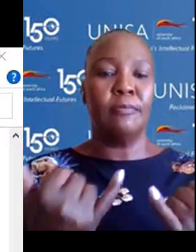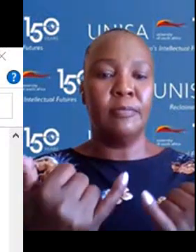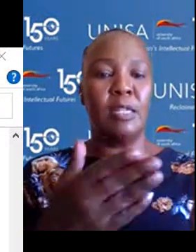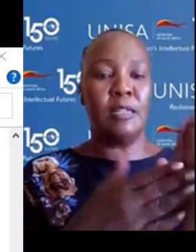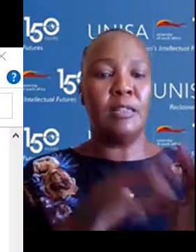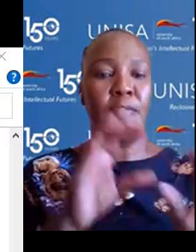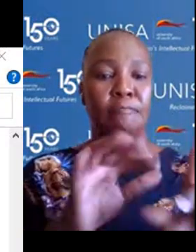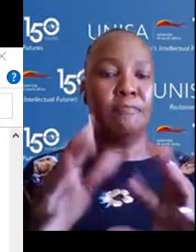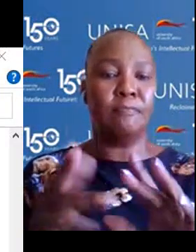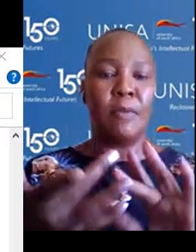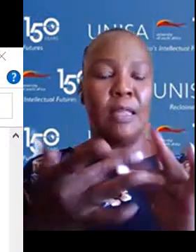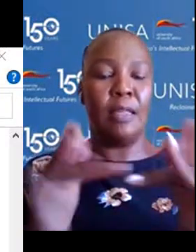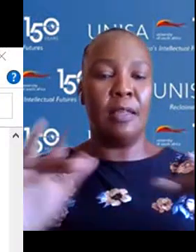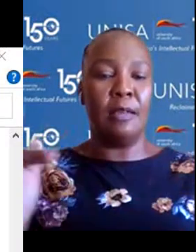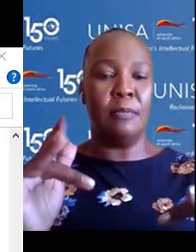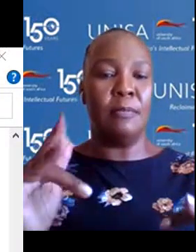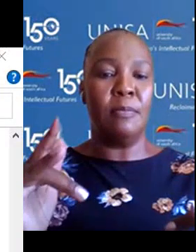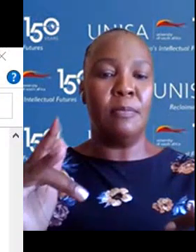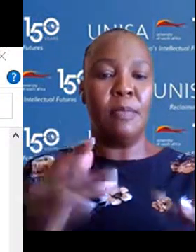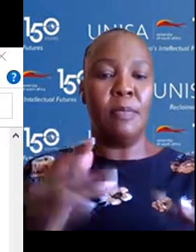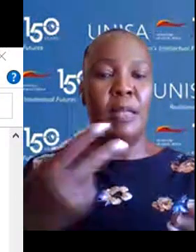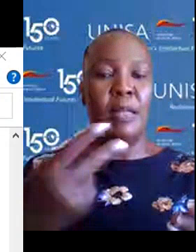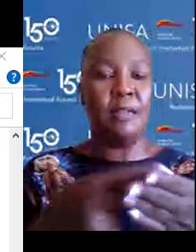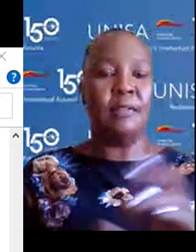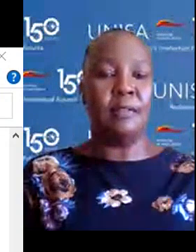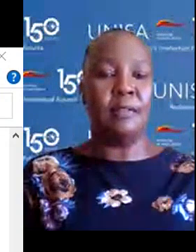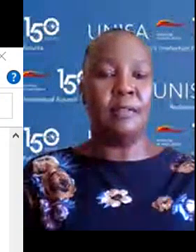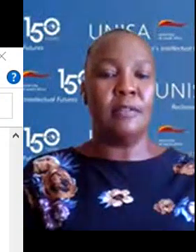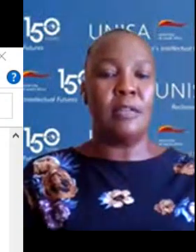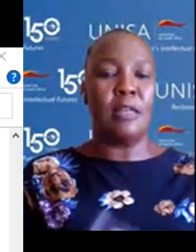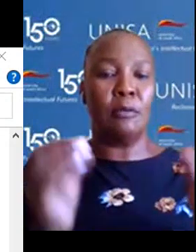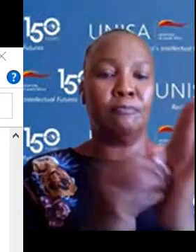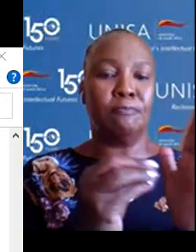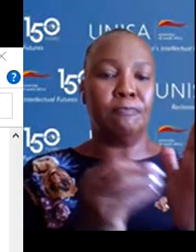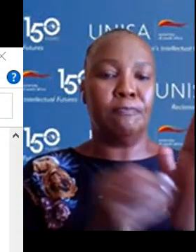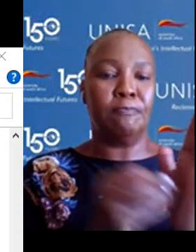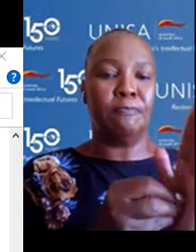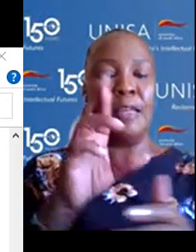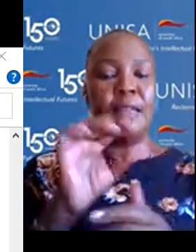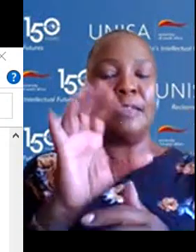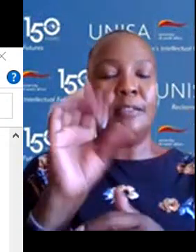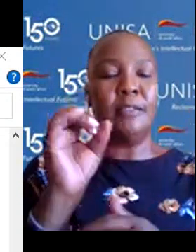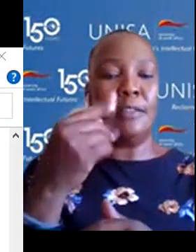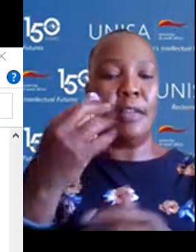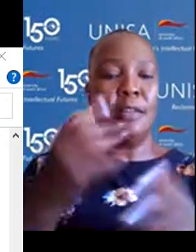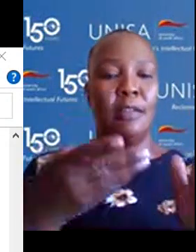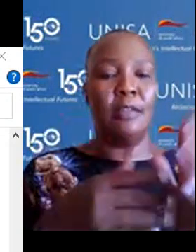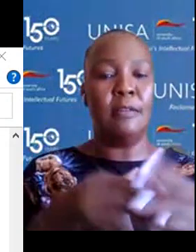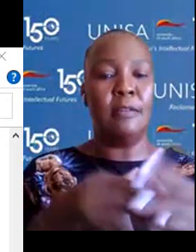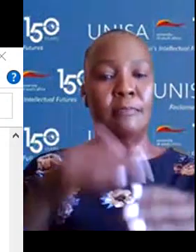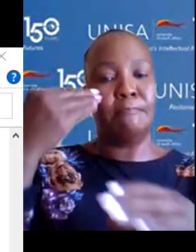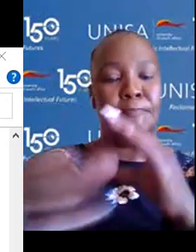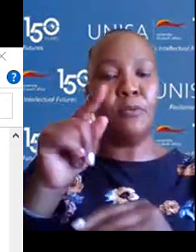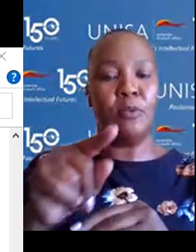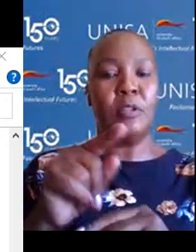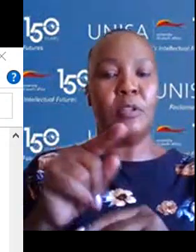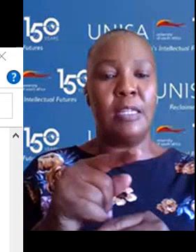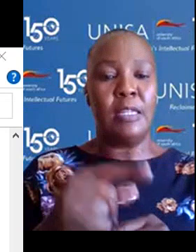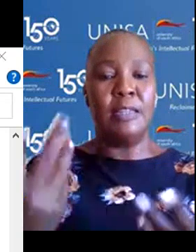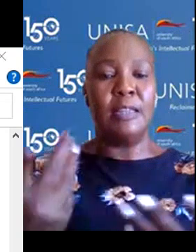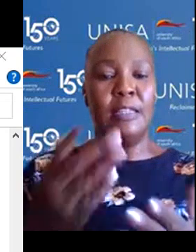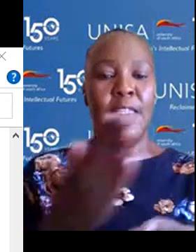the email address. Okay, then I can put in my colleague Richard there, and I can then send it to me. You'll get an email saying this has now